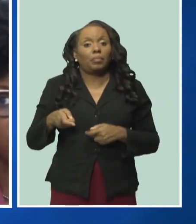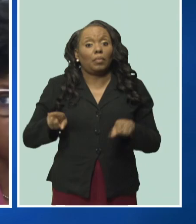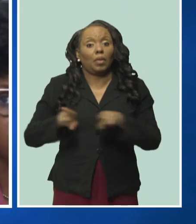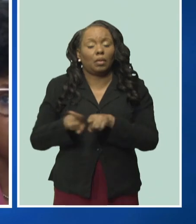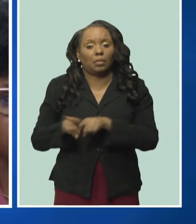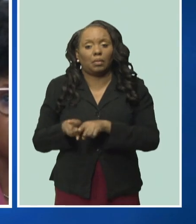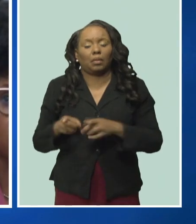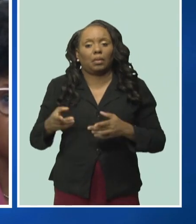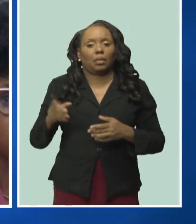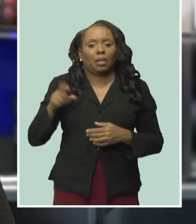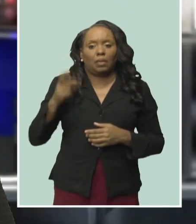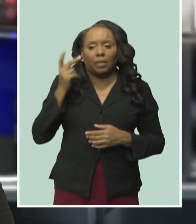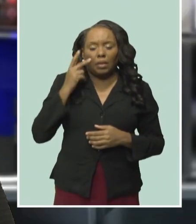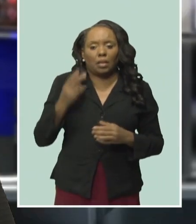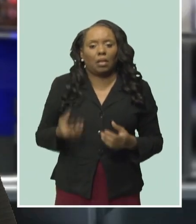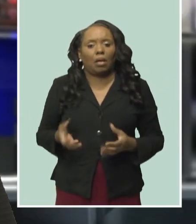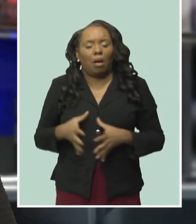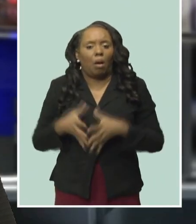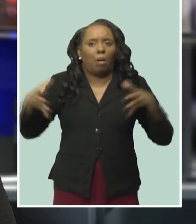at capacity.